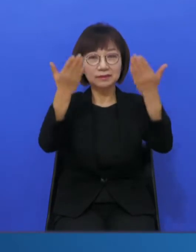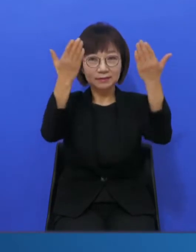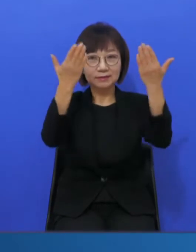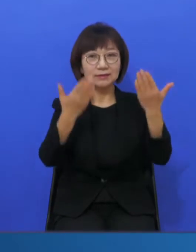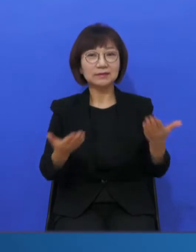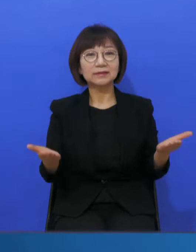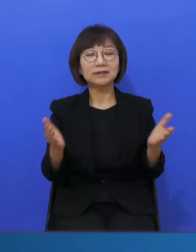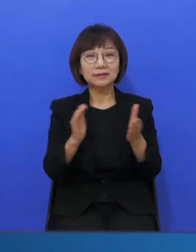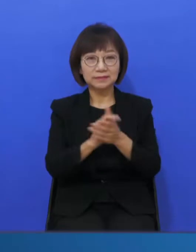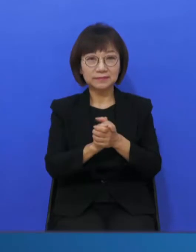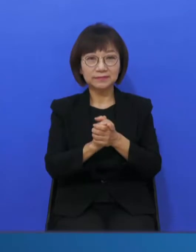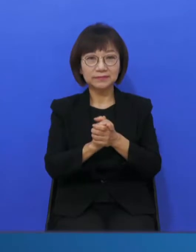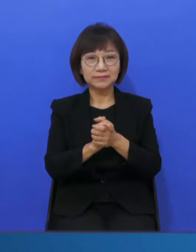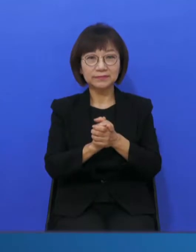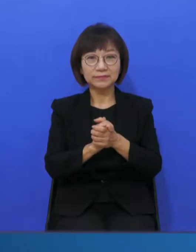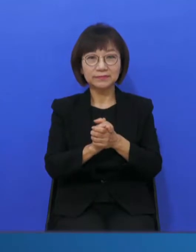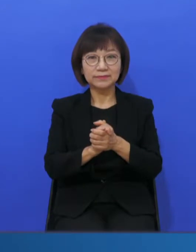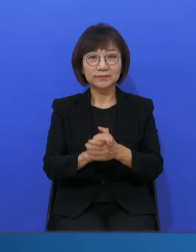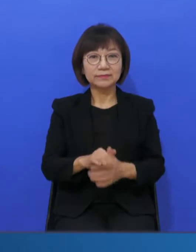Amen.